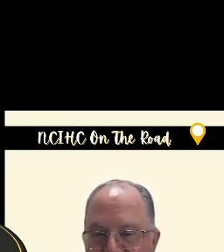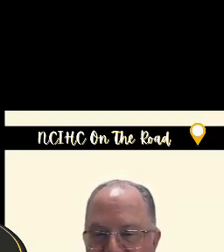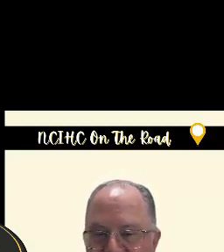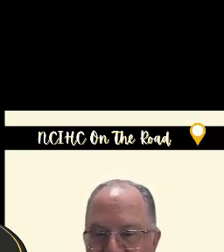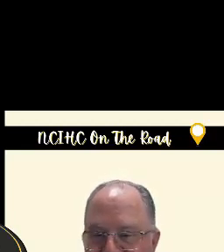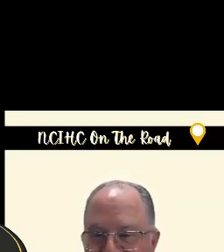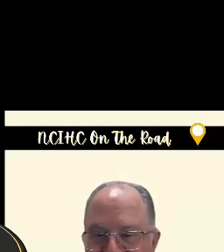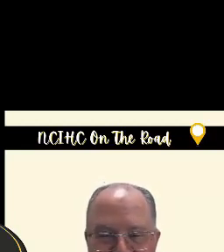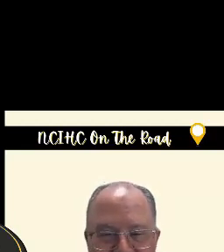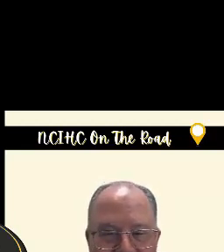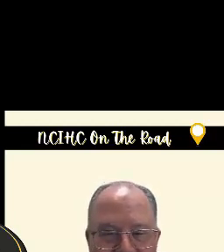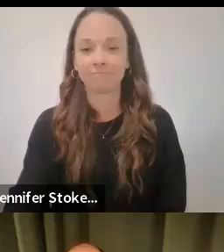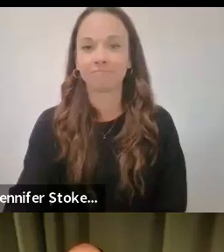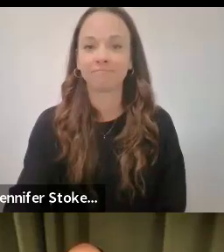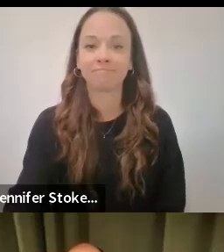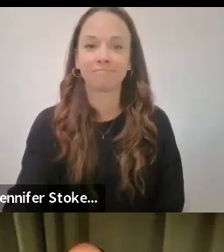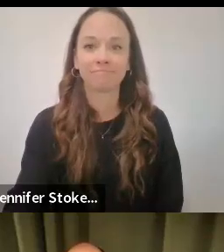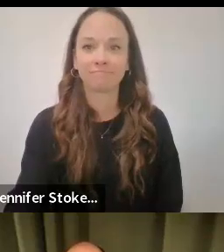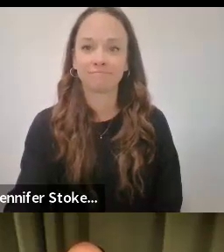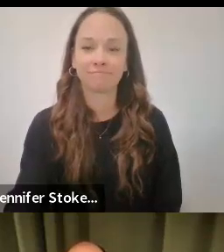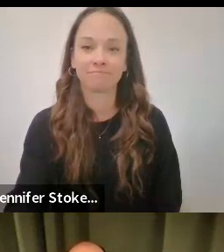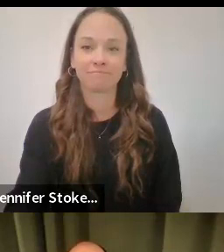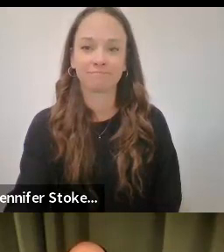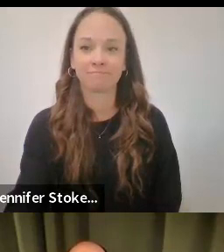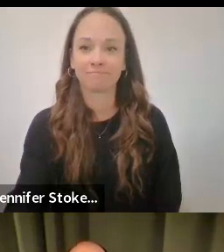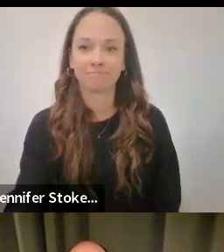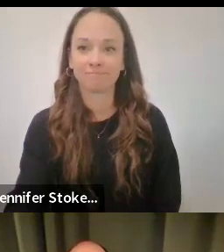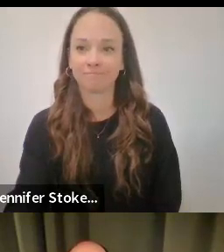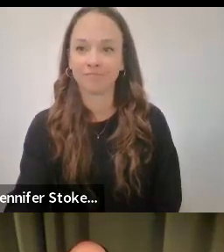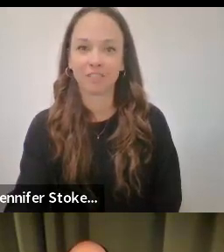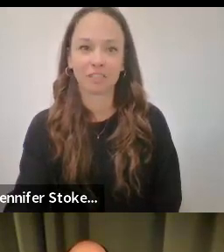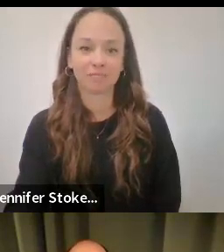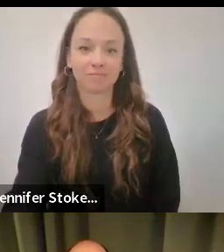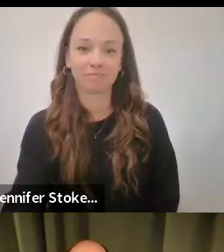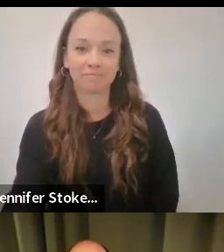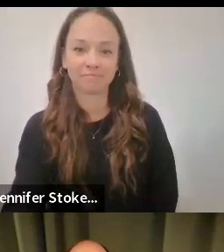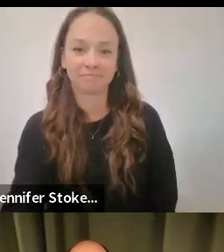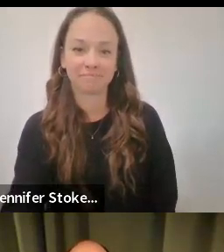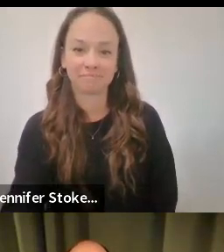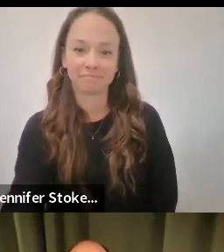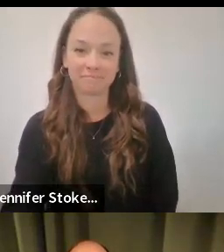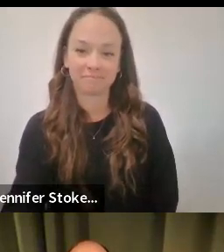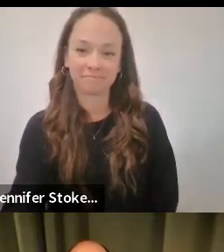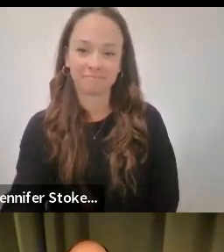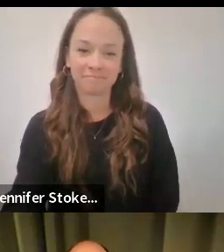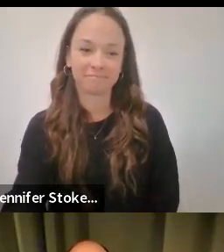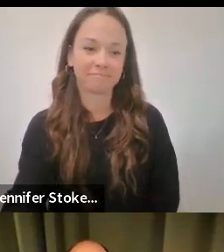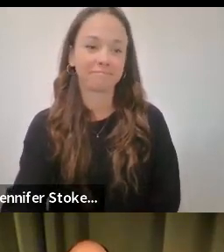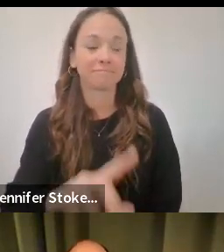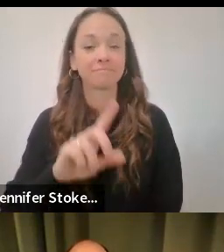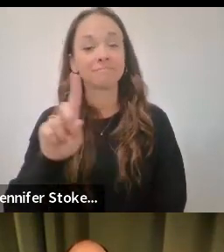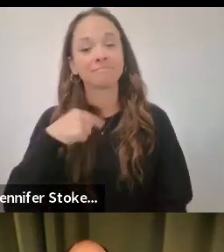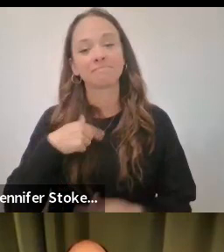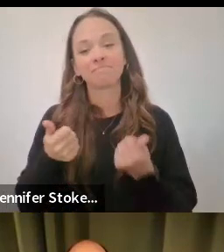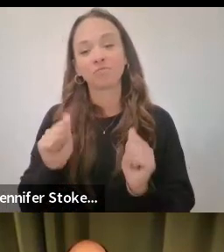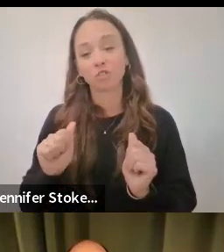Anyone want to chime in? Fabian? I'll take a stab at it. Sure. So I think if you don't have a plan, then when